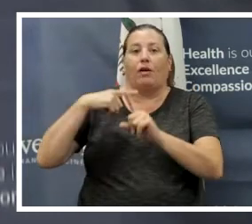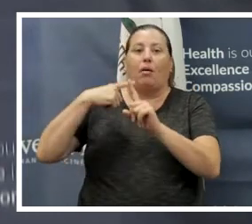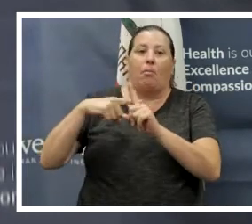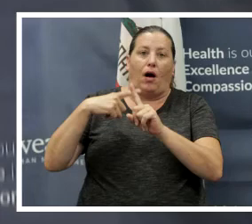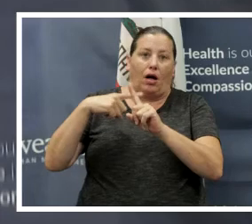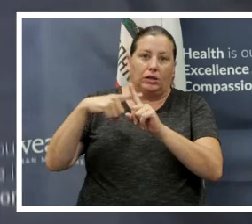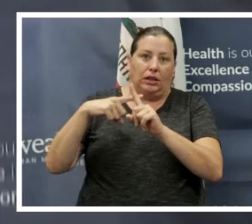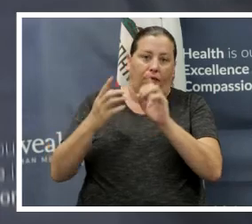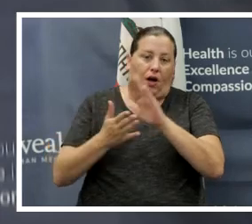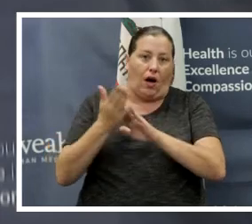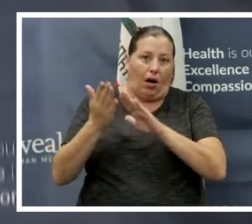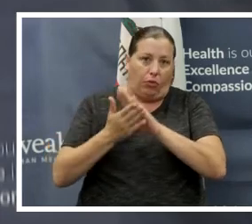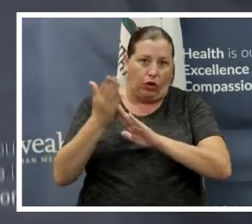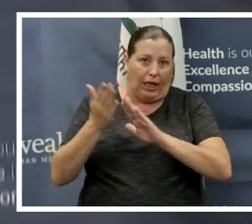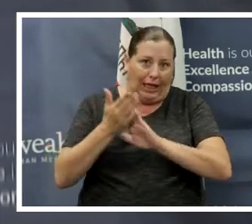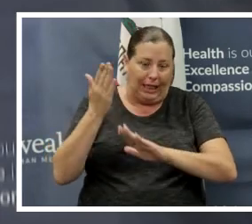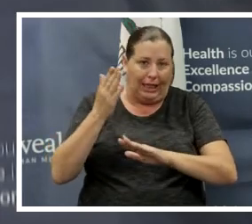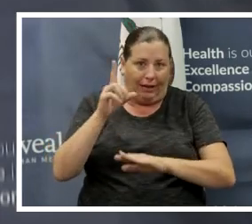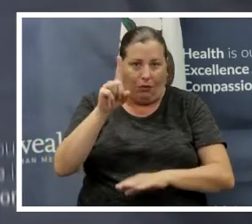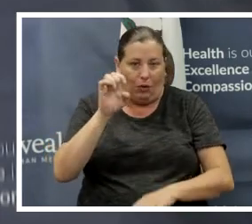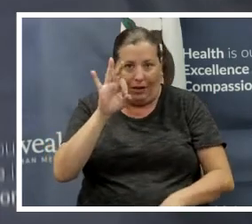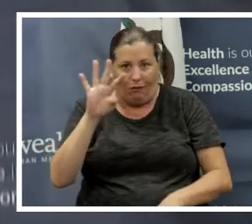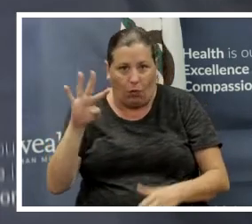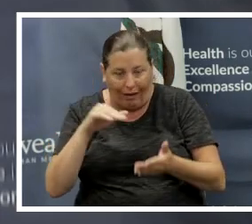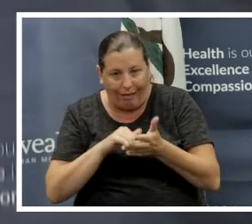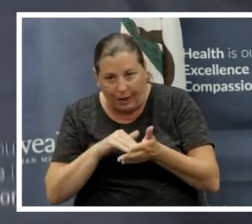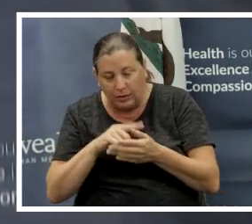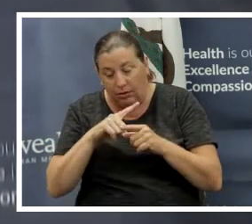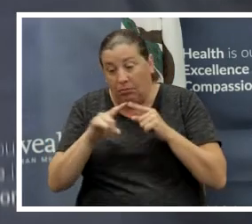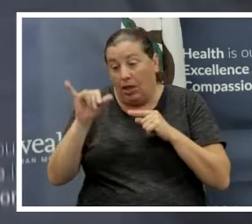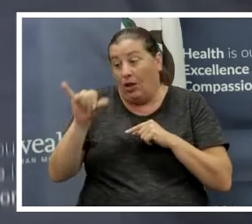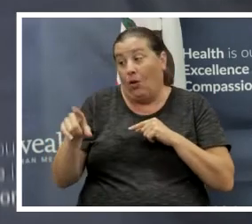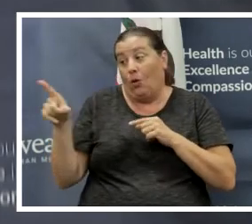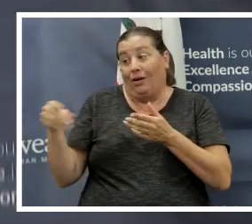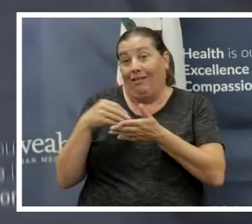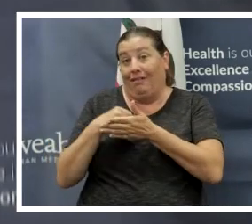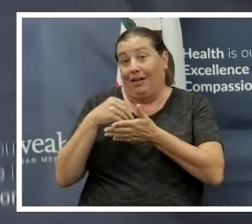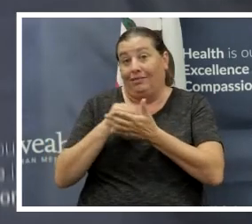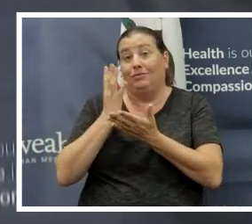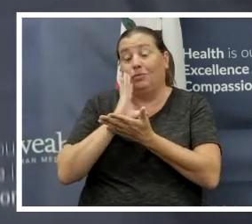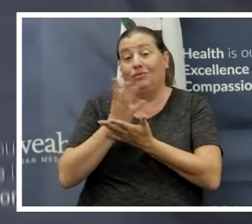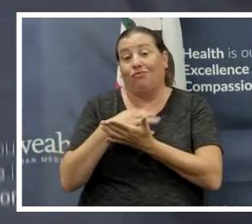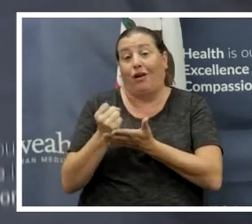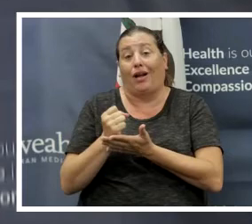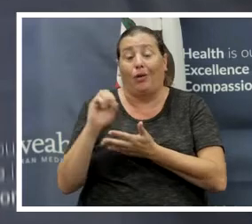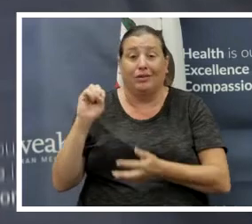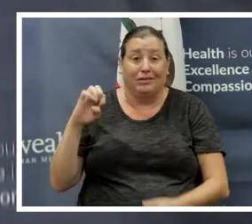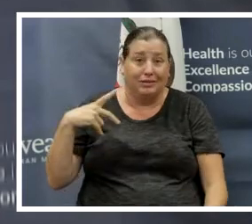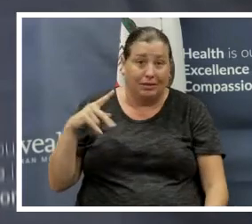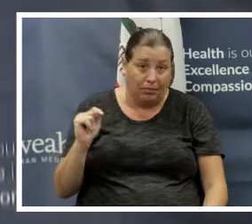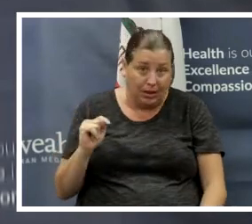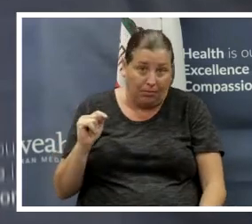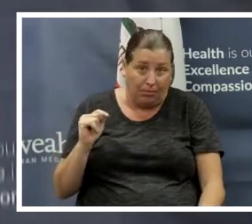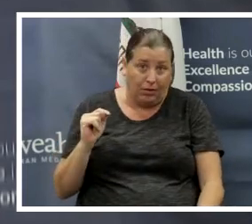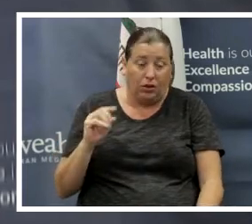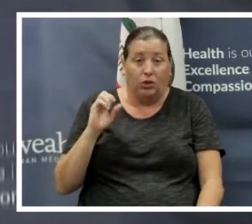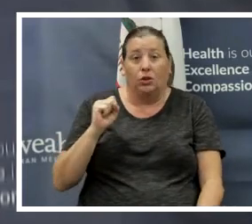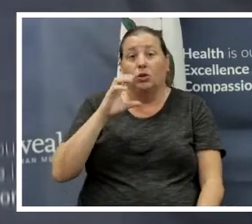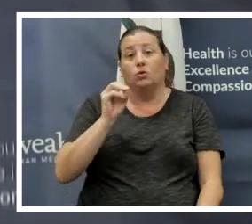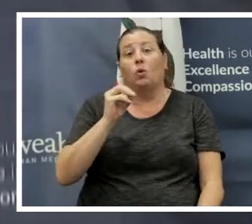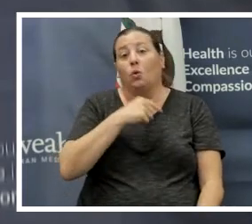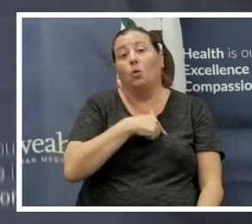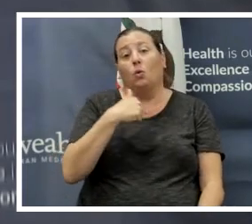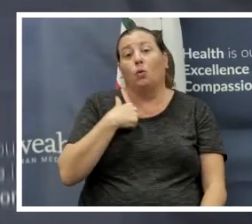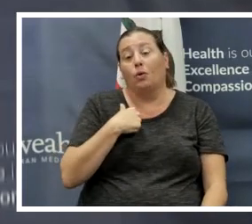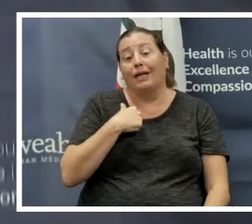margin of $194,000. But those stimulus funds run out in September. So we're essentially